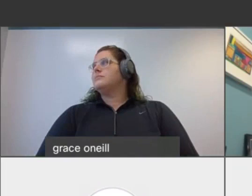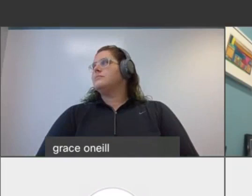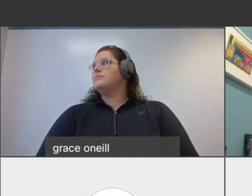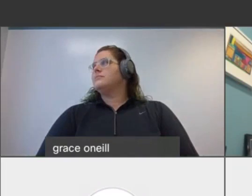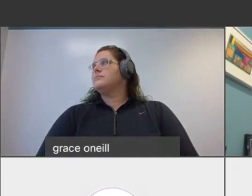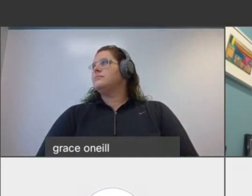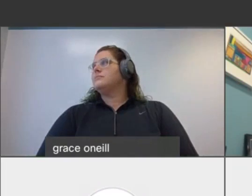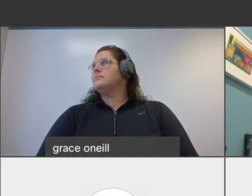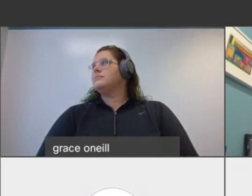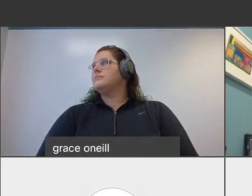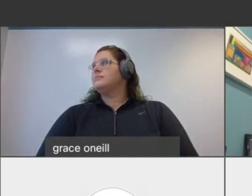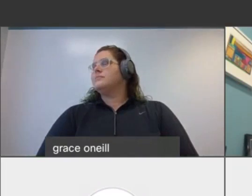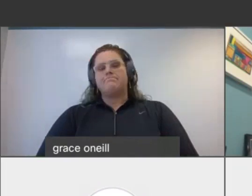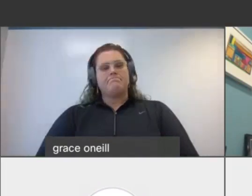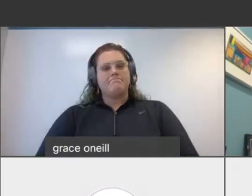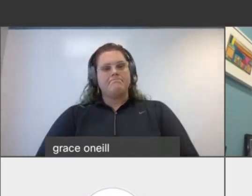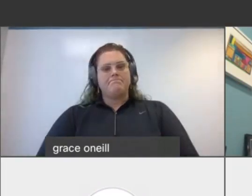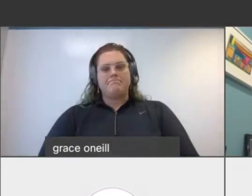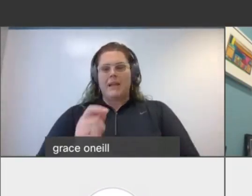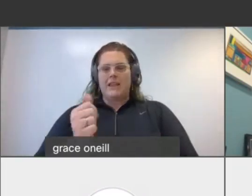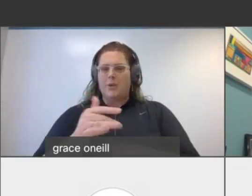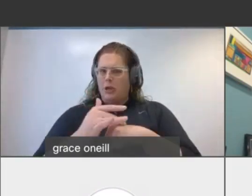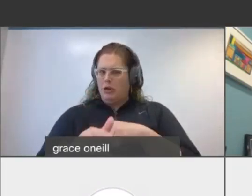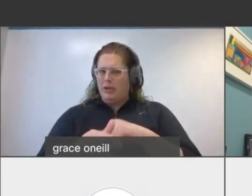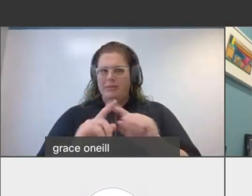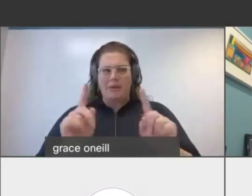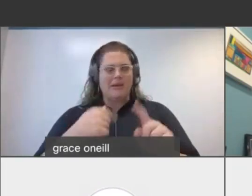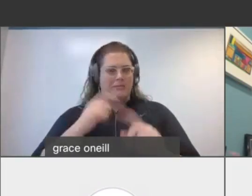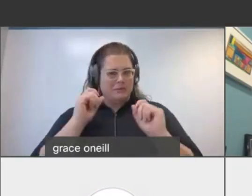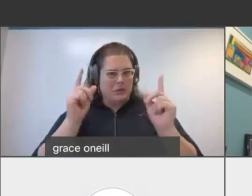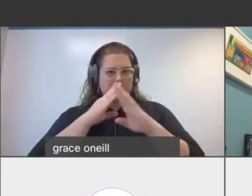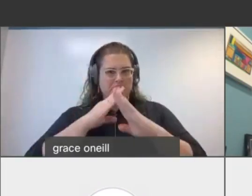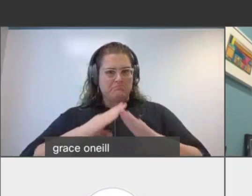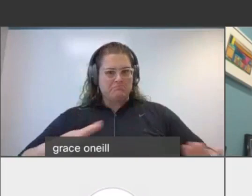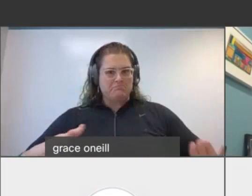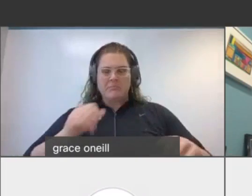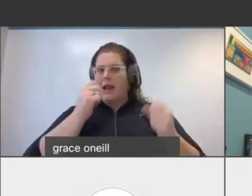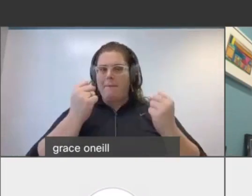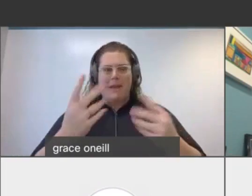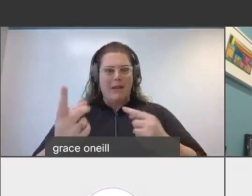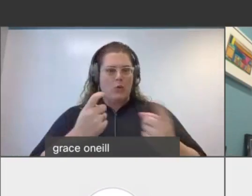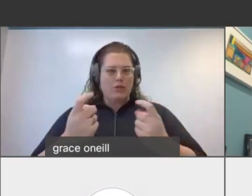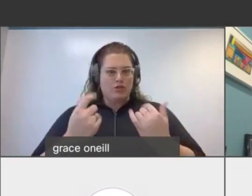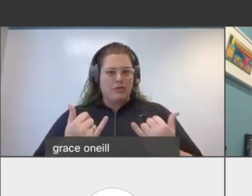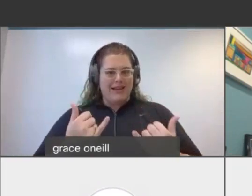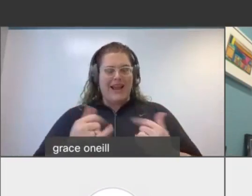It's a little early to be saying this, but since there aren't any questions right this minute, just as a heads up to people,